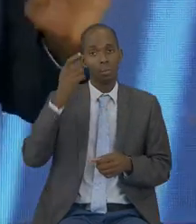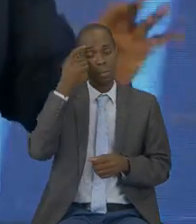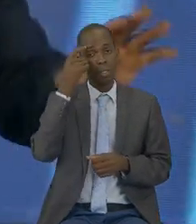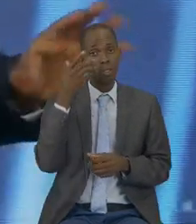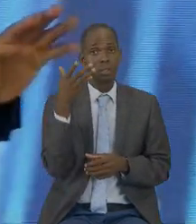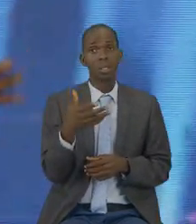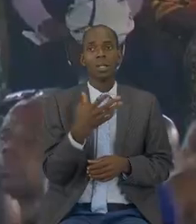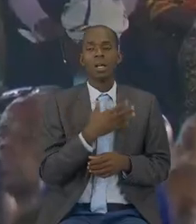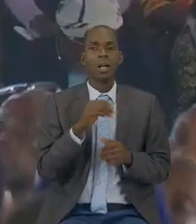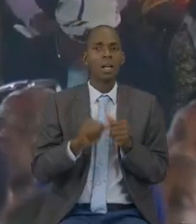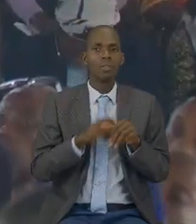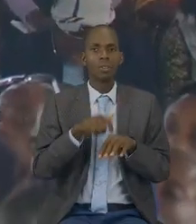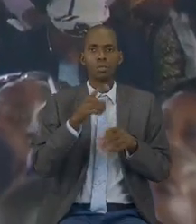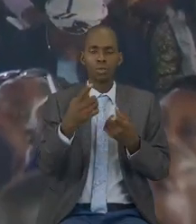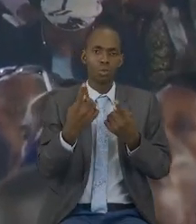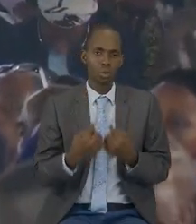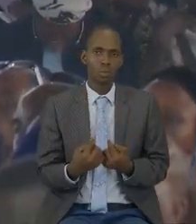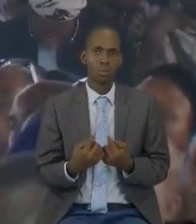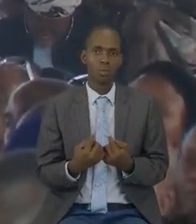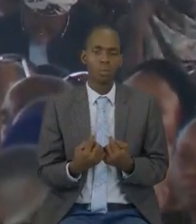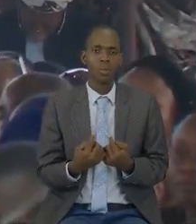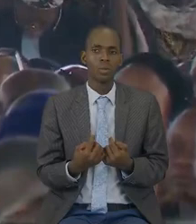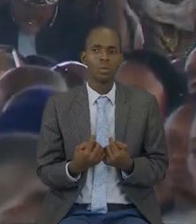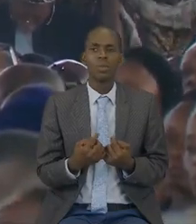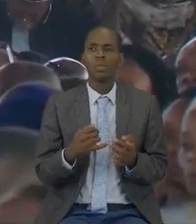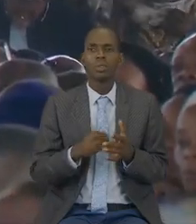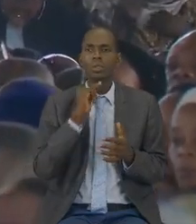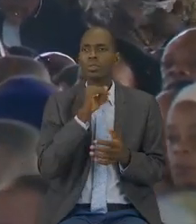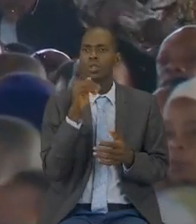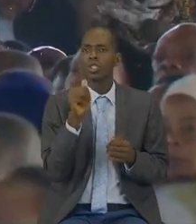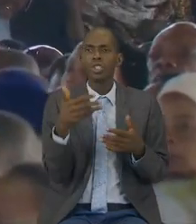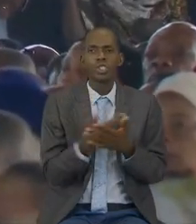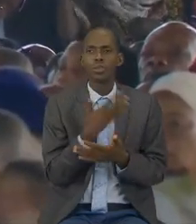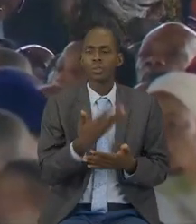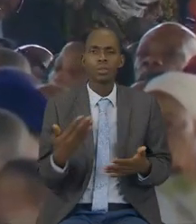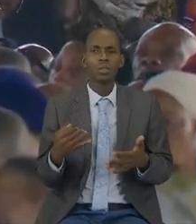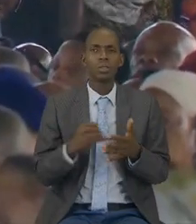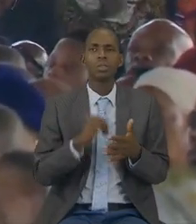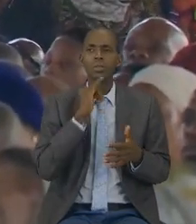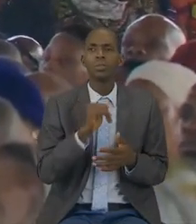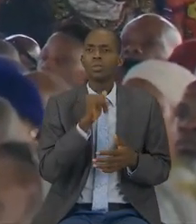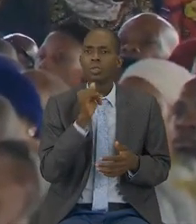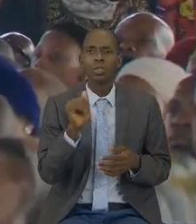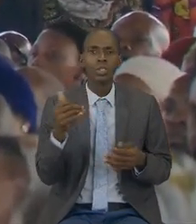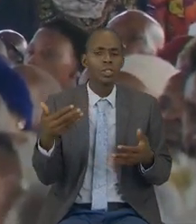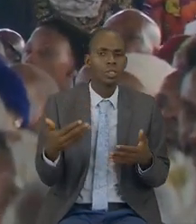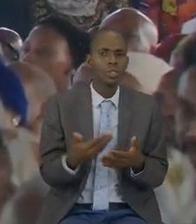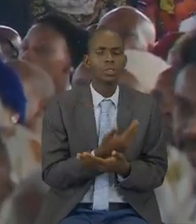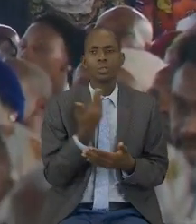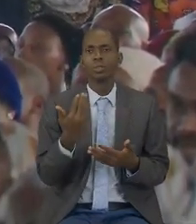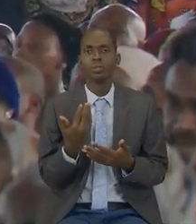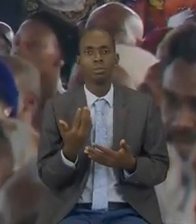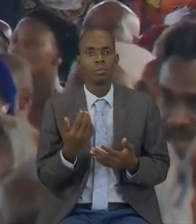And anytime you come, it's not a new thing. It's not a new outburst